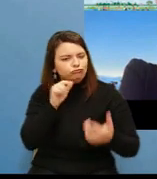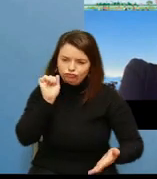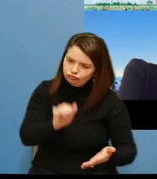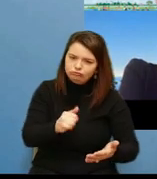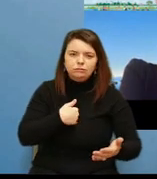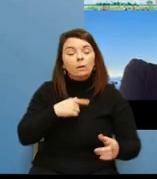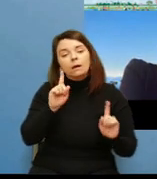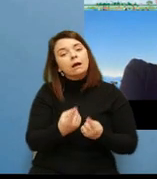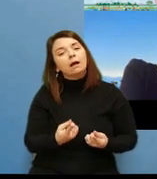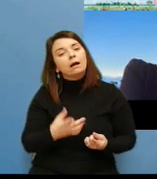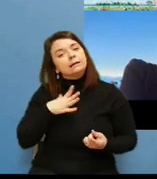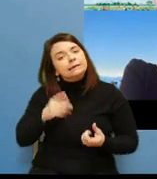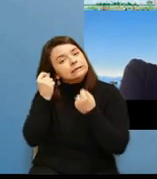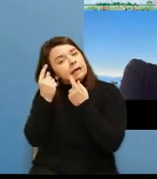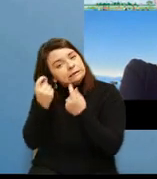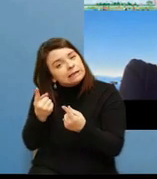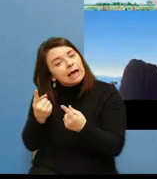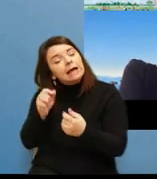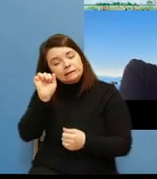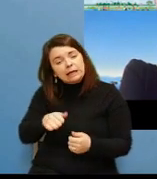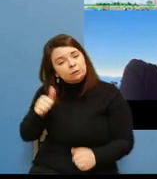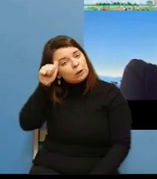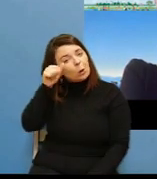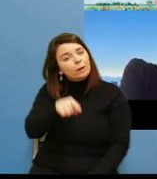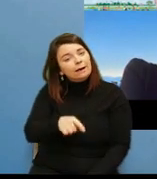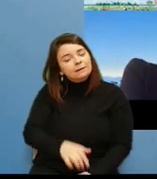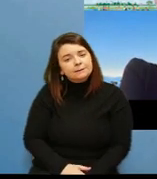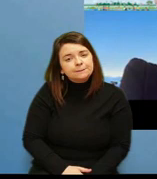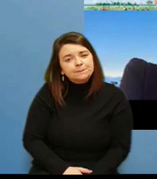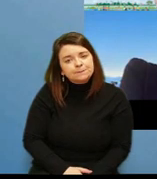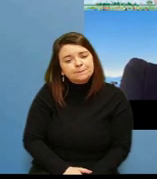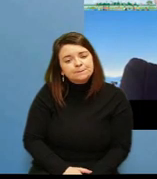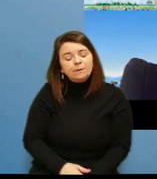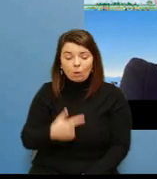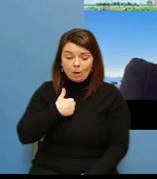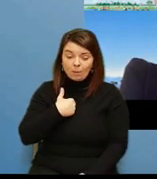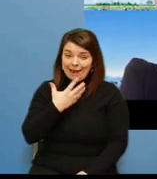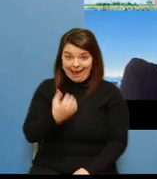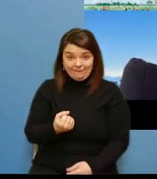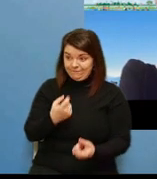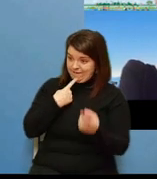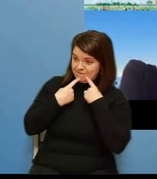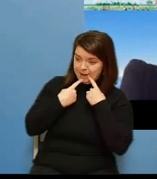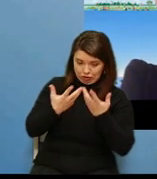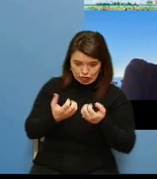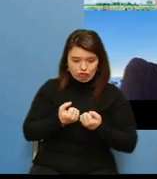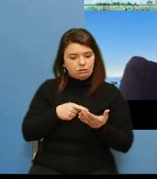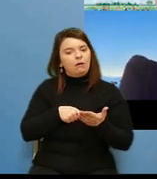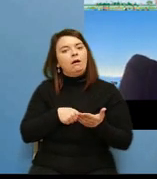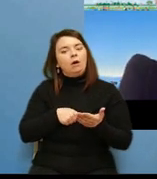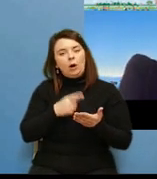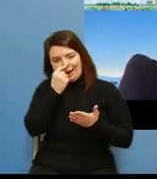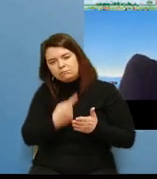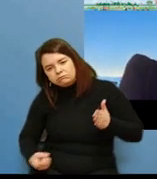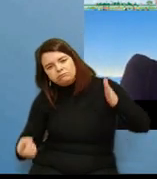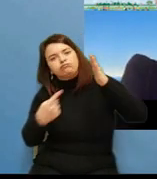say we've got it completely right. And I think we do acknowledge that. And then, of course, you know, when we